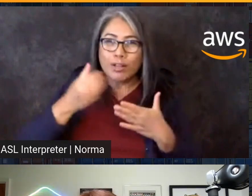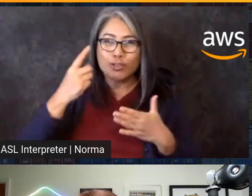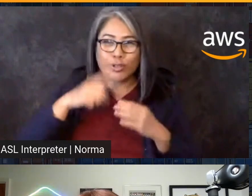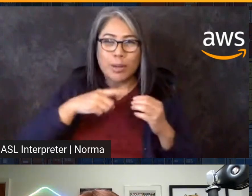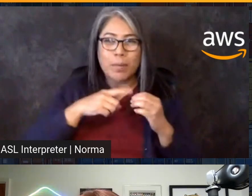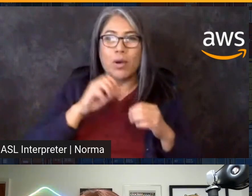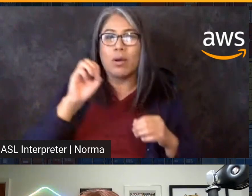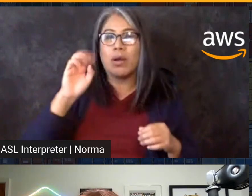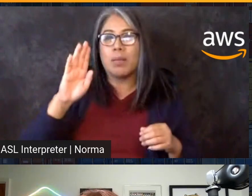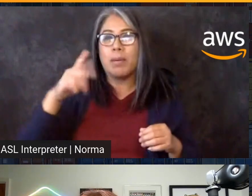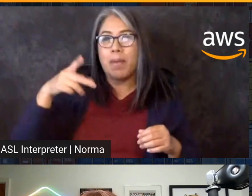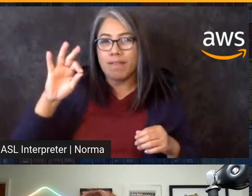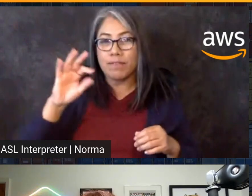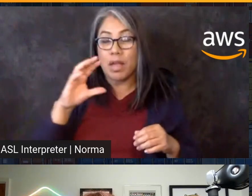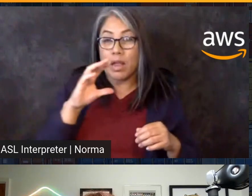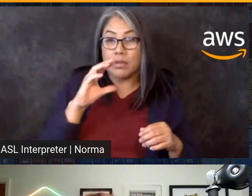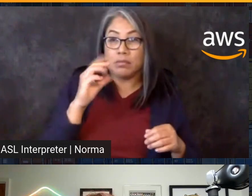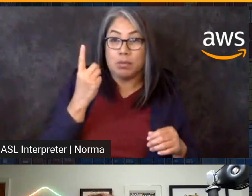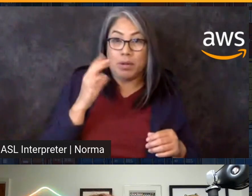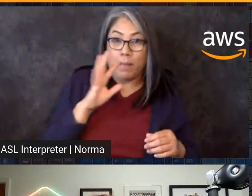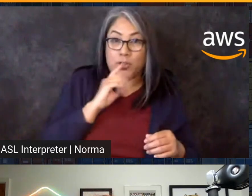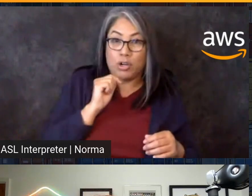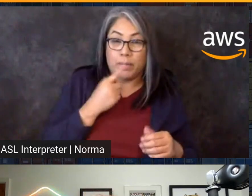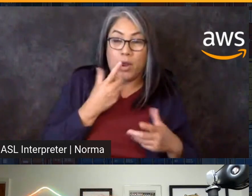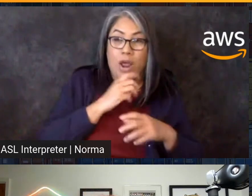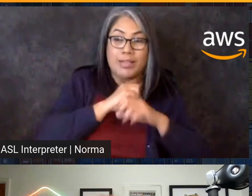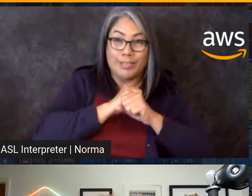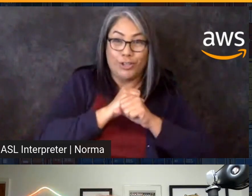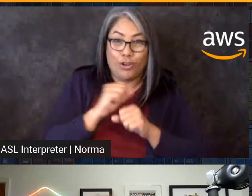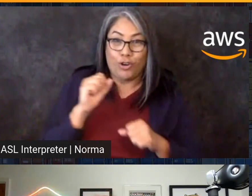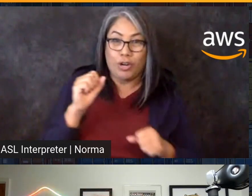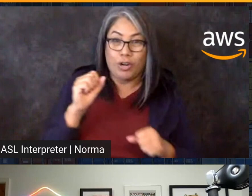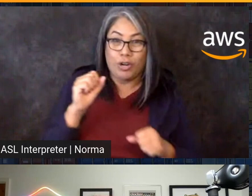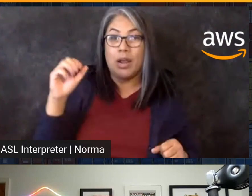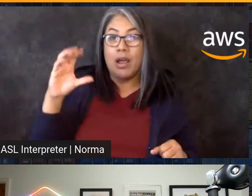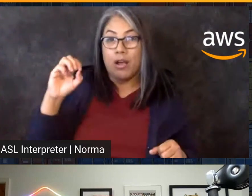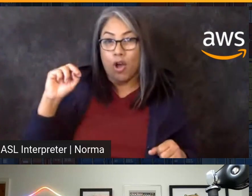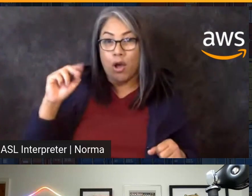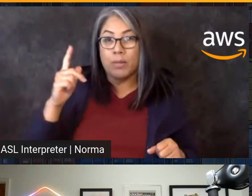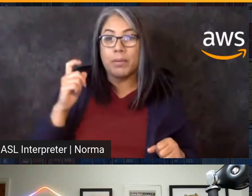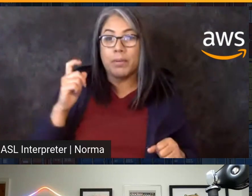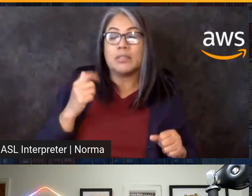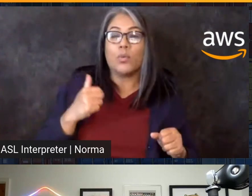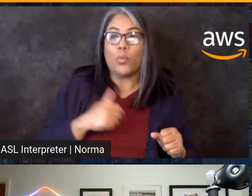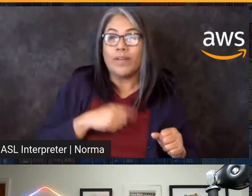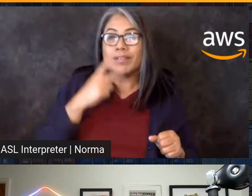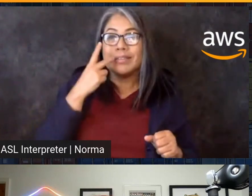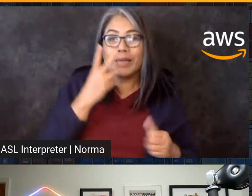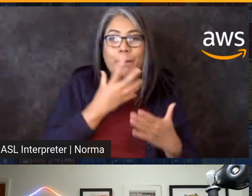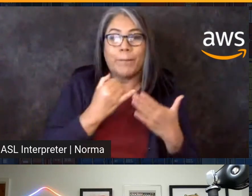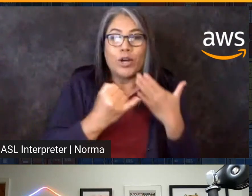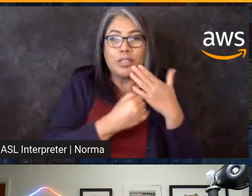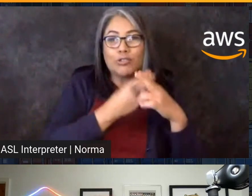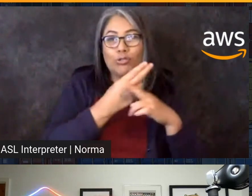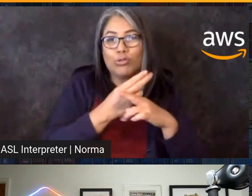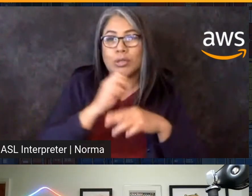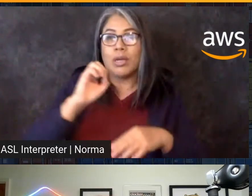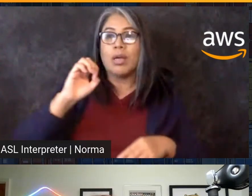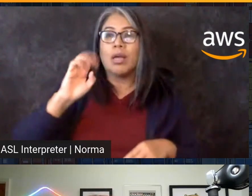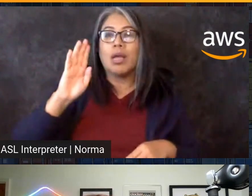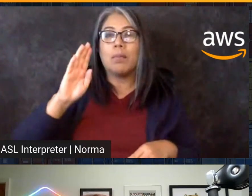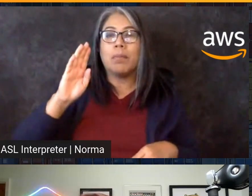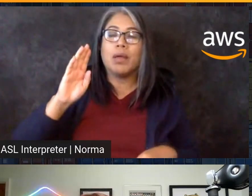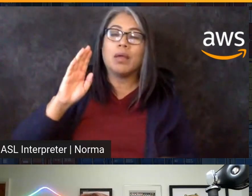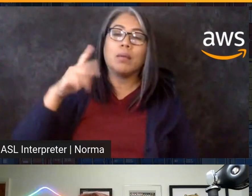going to be talking about at SecurityCon, because we've seen projects using eBPF to intercept system calls, which is,